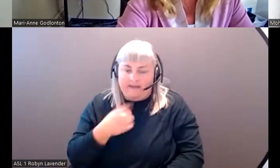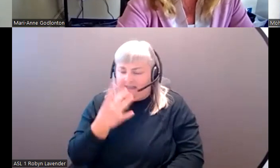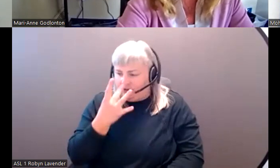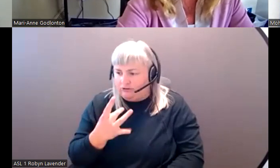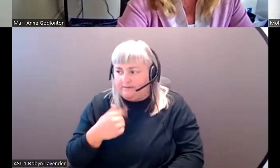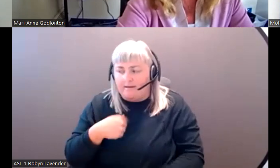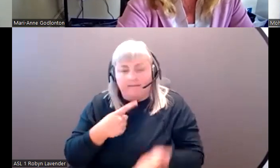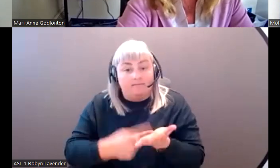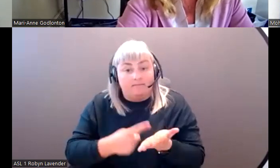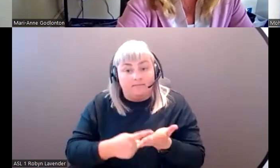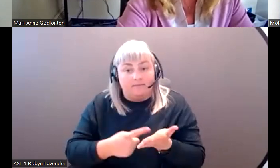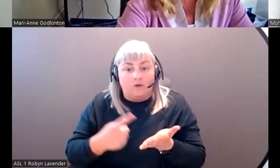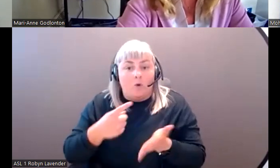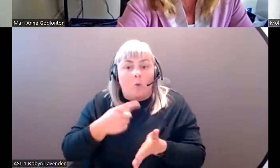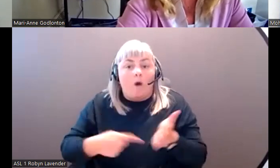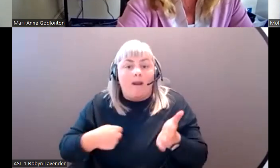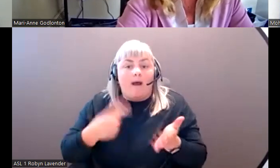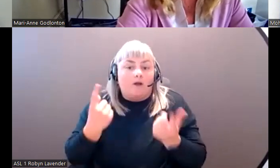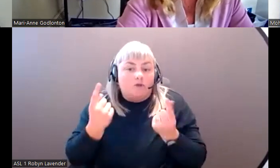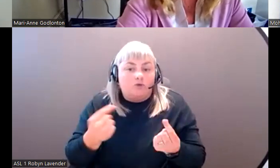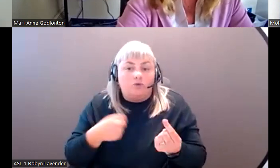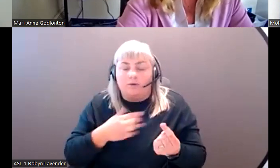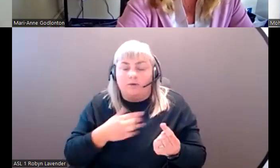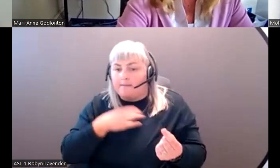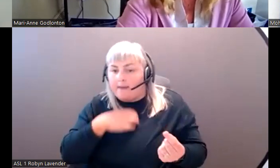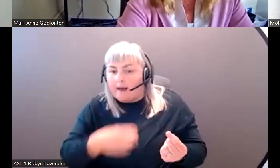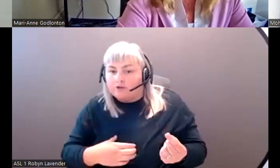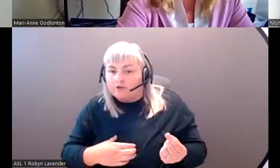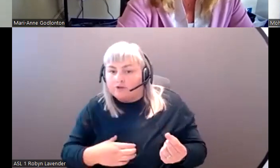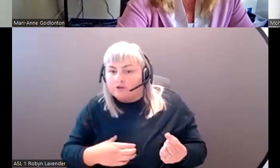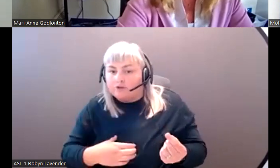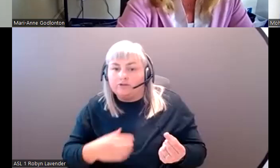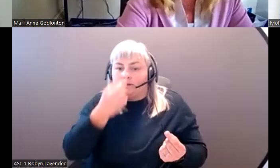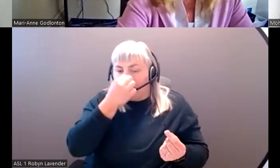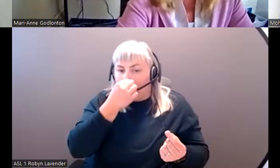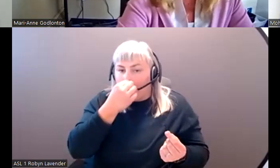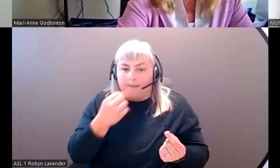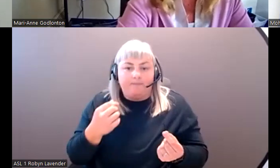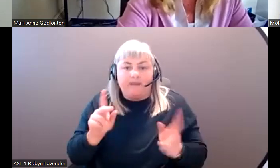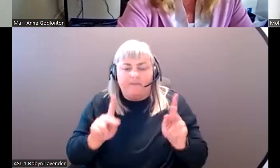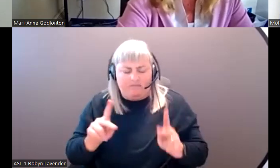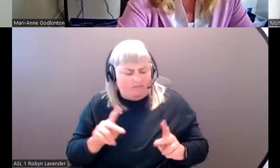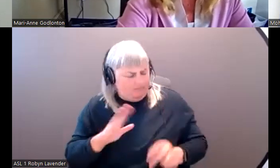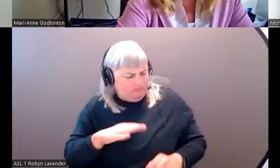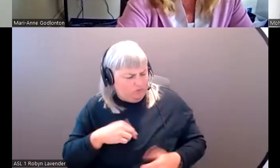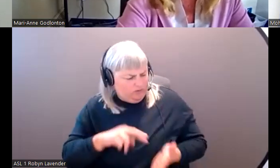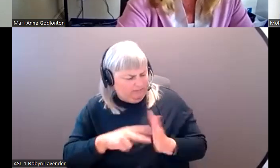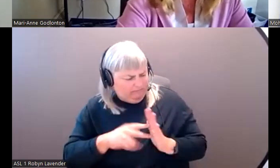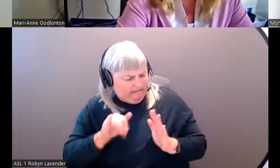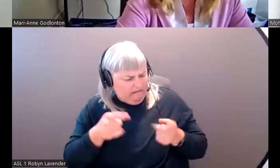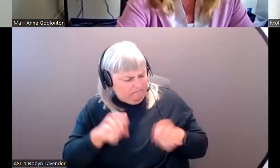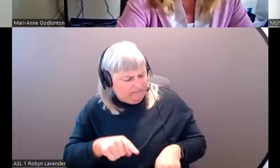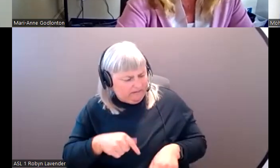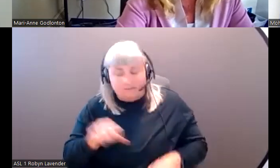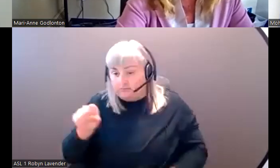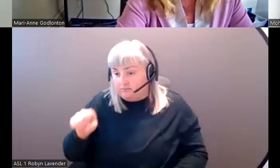I do or what I'm passionate about, and people are, what do you mean that happens? Yes, it